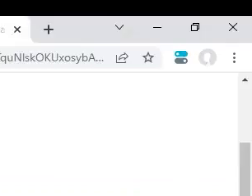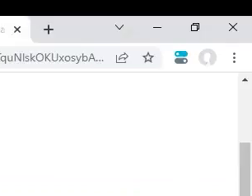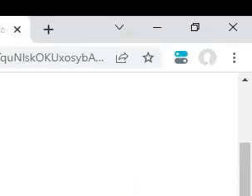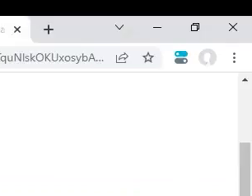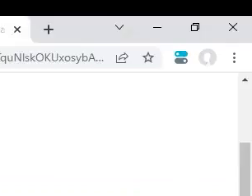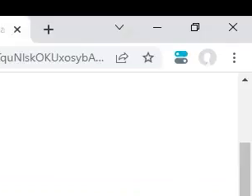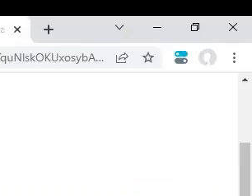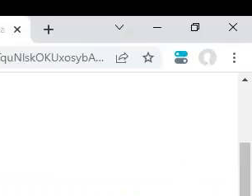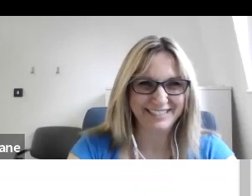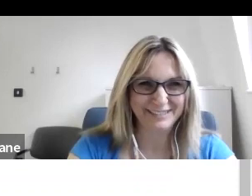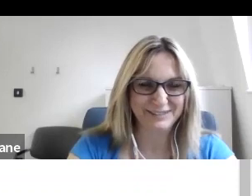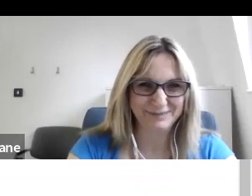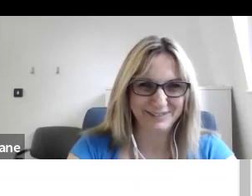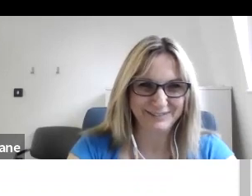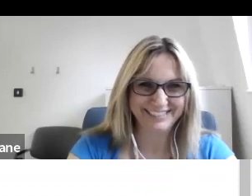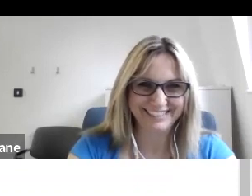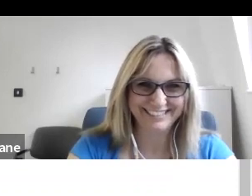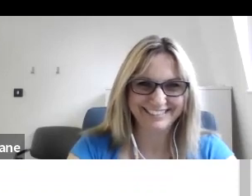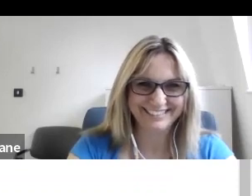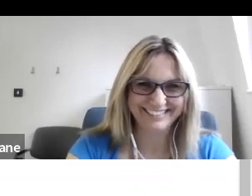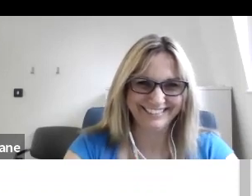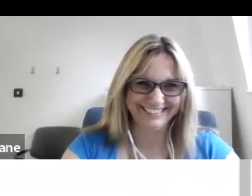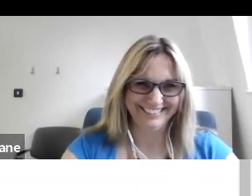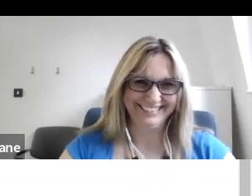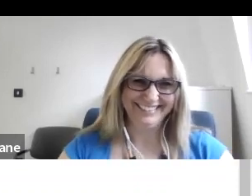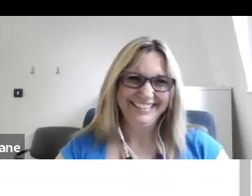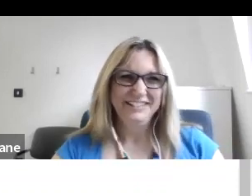I don't deliver it, so that's just my understanding.